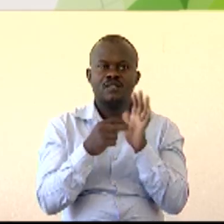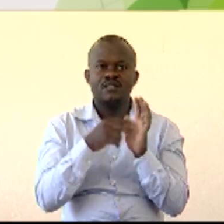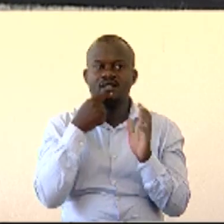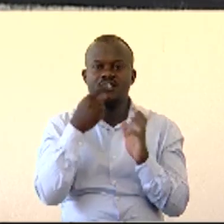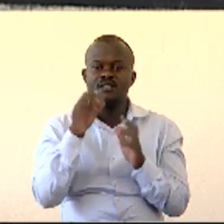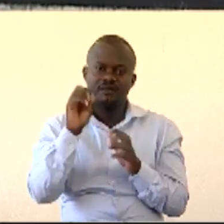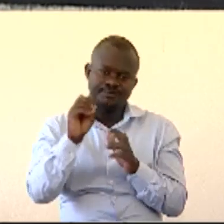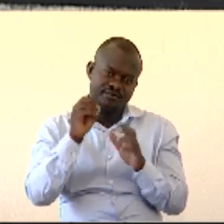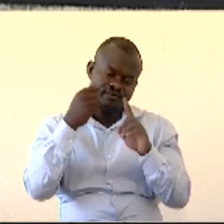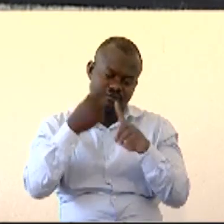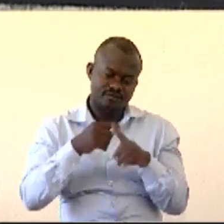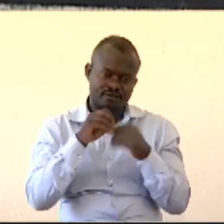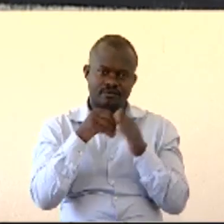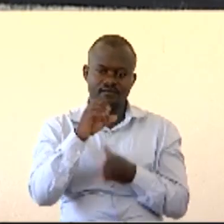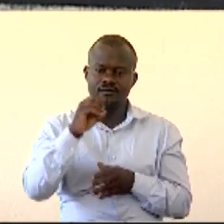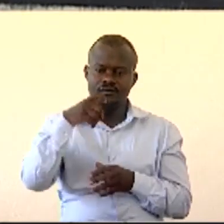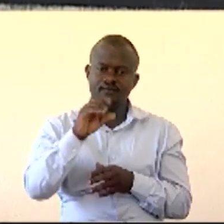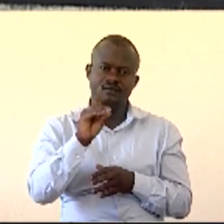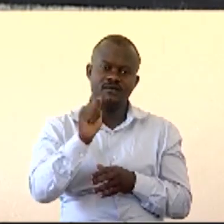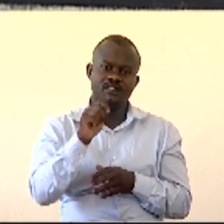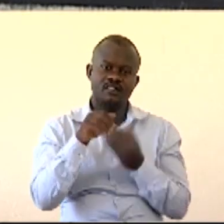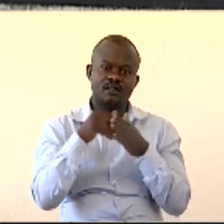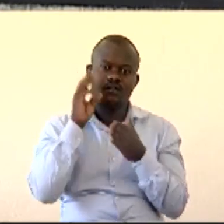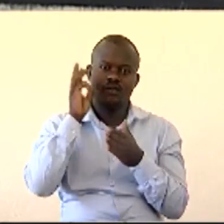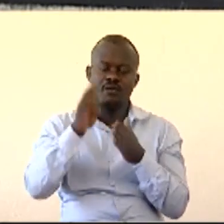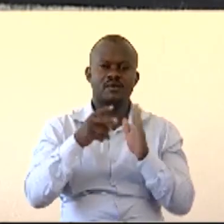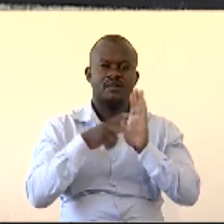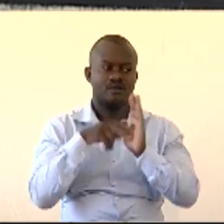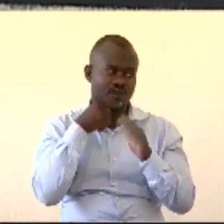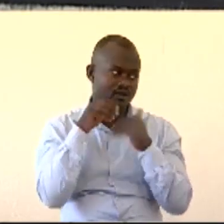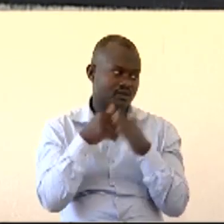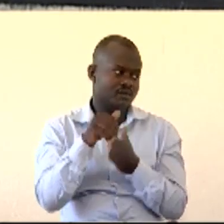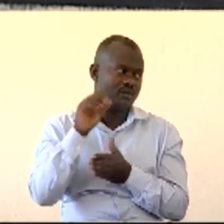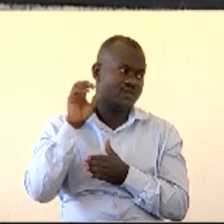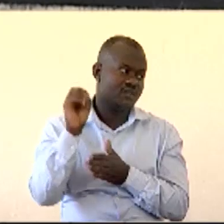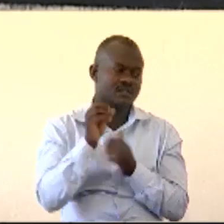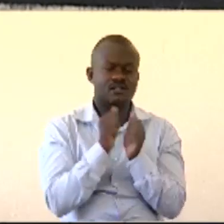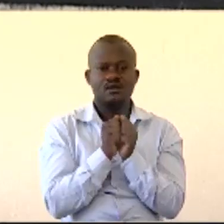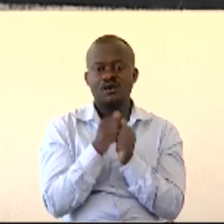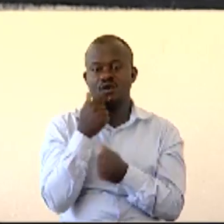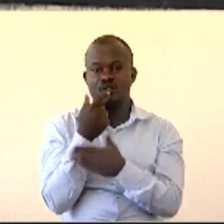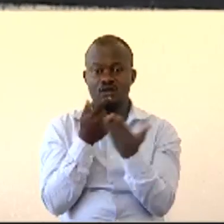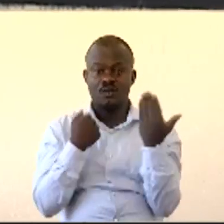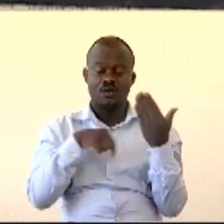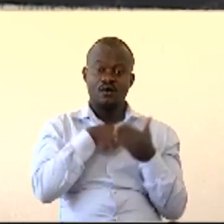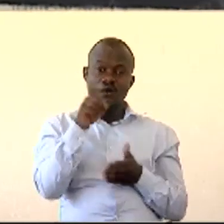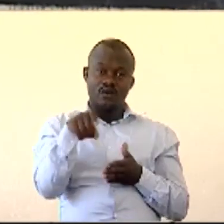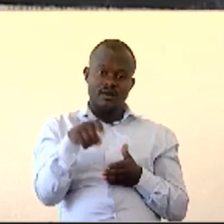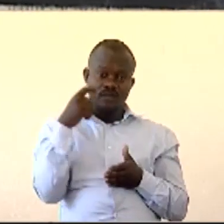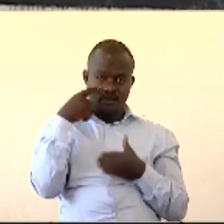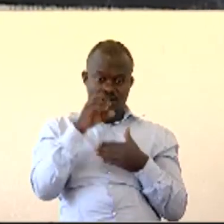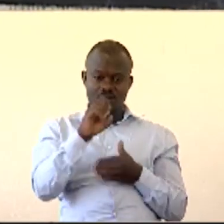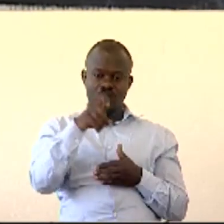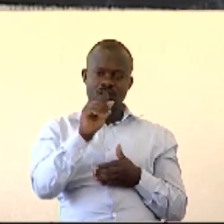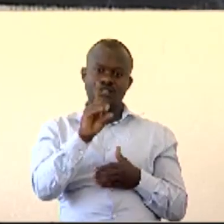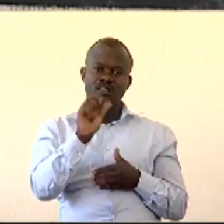0. The sum of the oxidation states will be equal to 0. So we need the oxidation